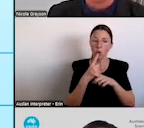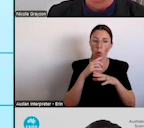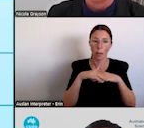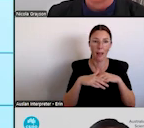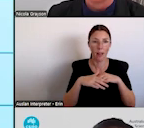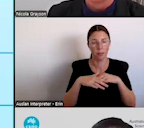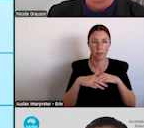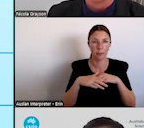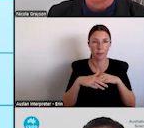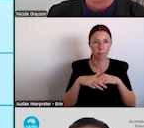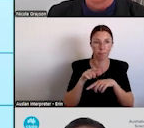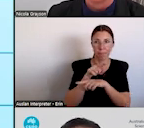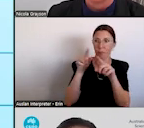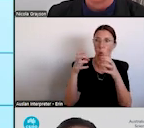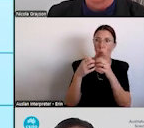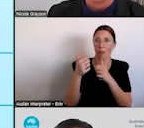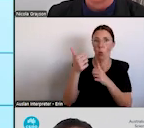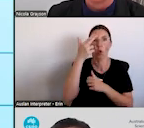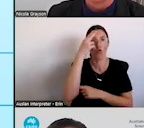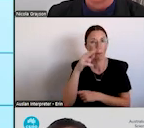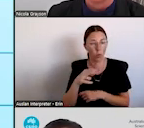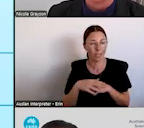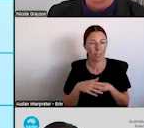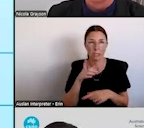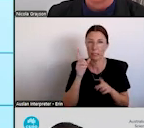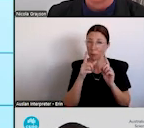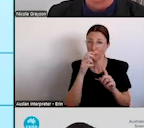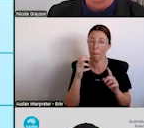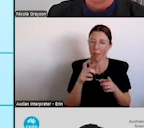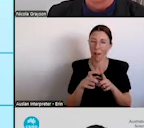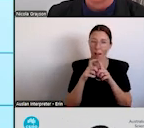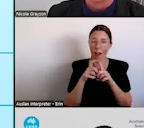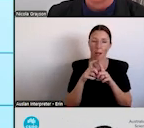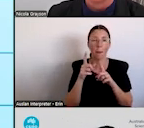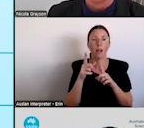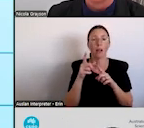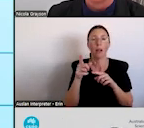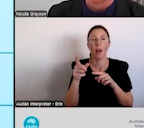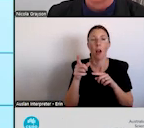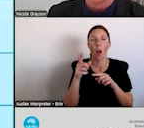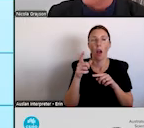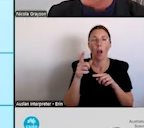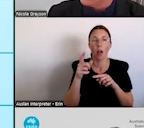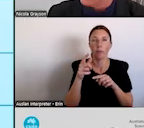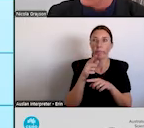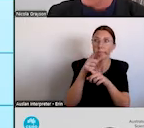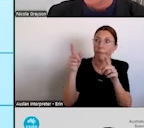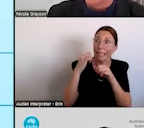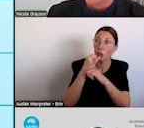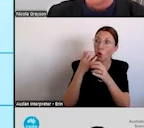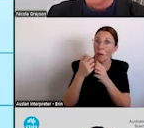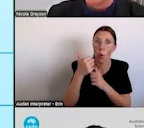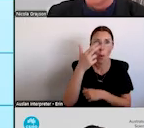everything, and it's hard to implement some mechanism to do that. But reputable organizations, institutions, if the deterrence